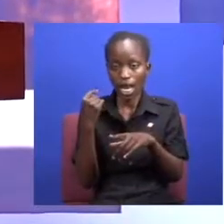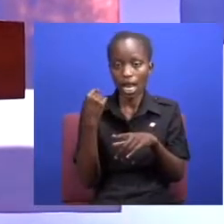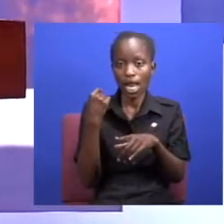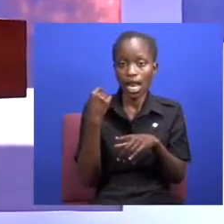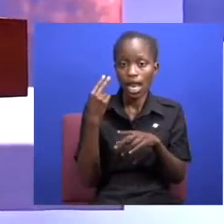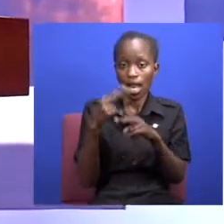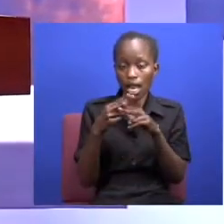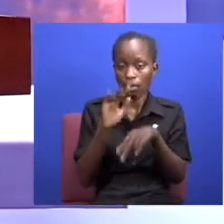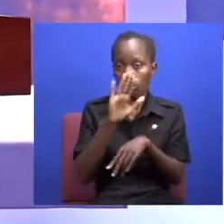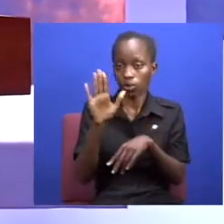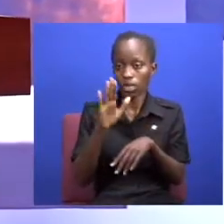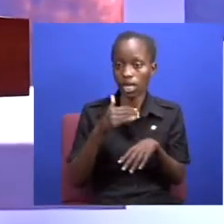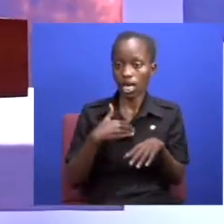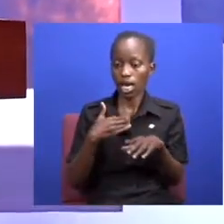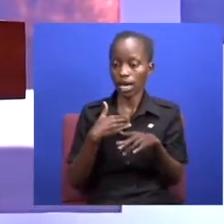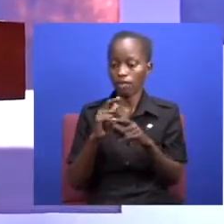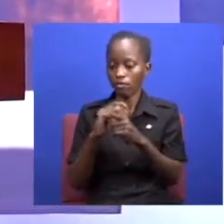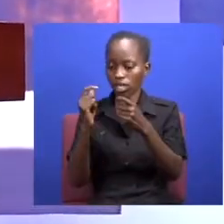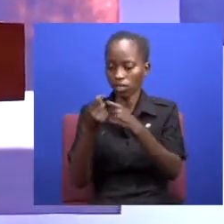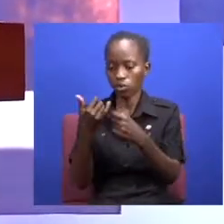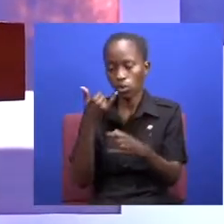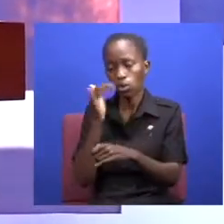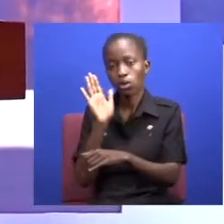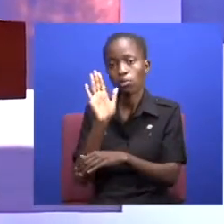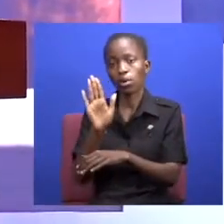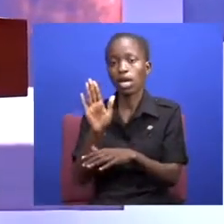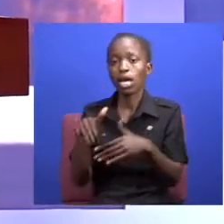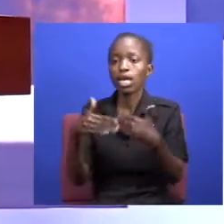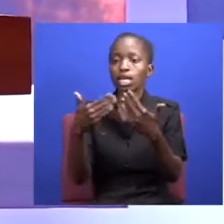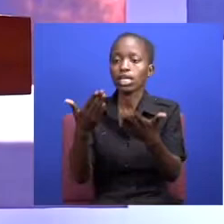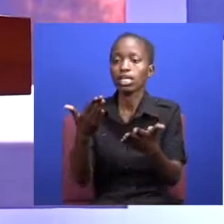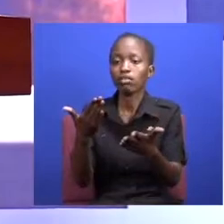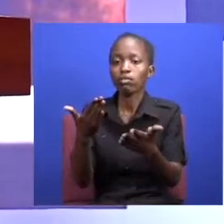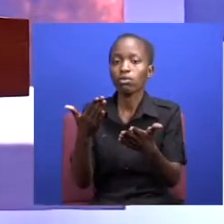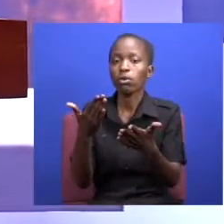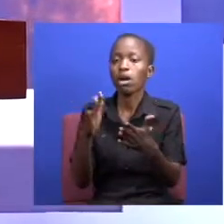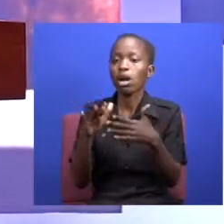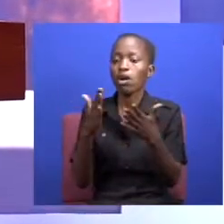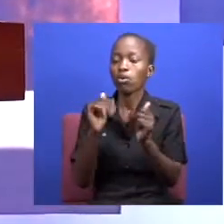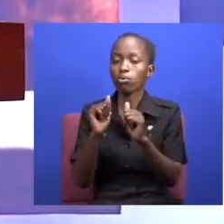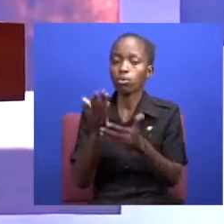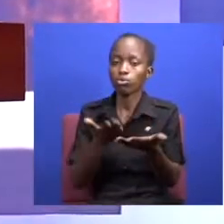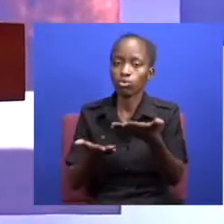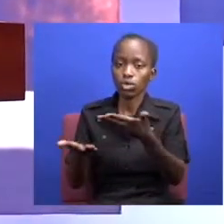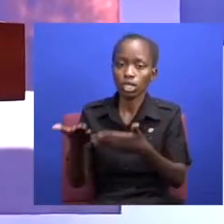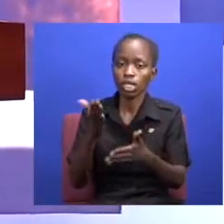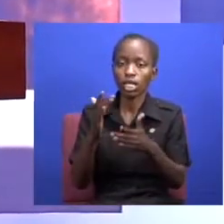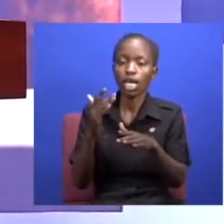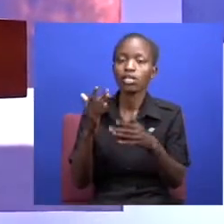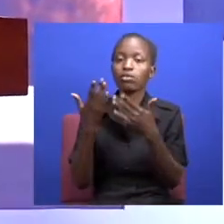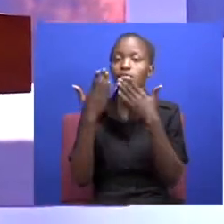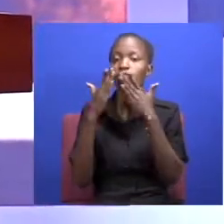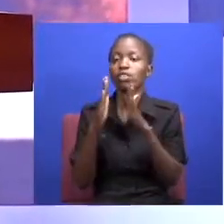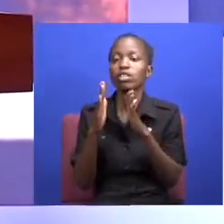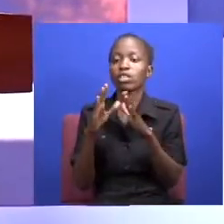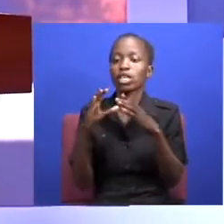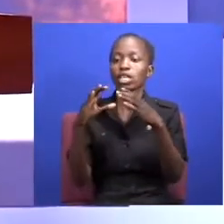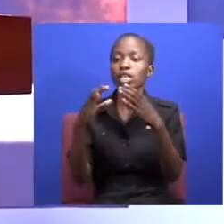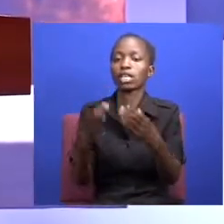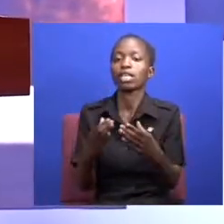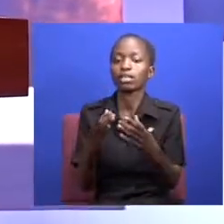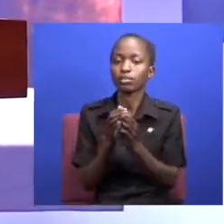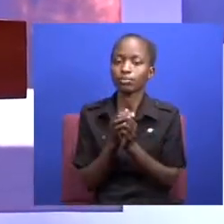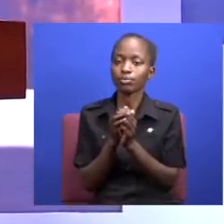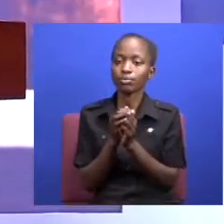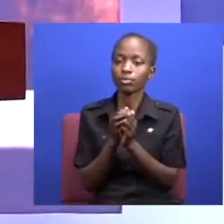name. There will be a team that is dedicated. They will call you back and give you a plan on how we will be able to engage as we finish a